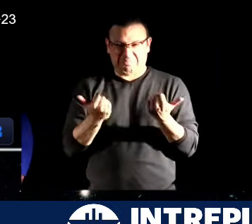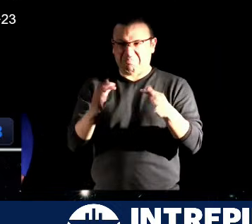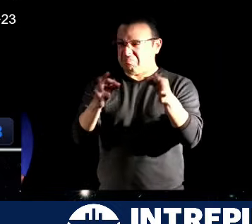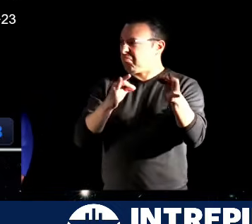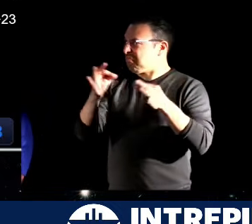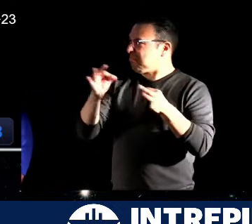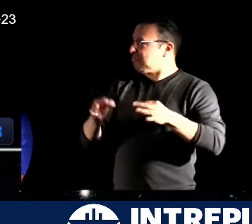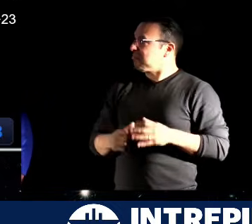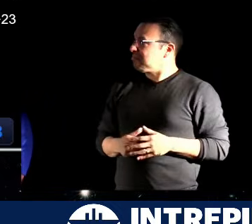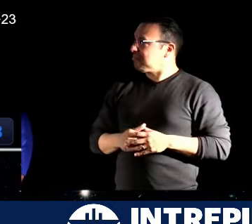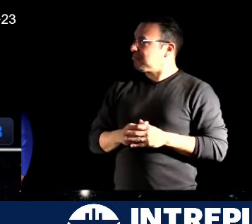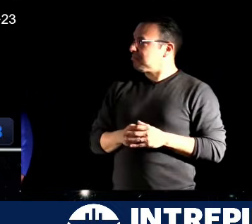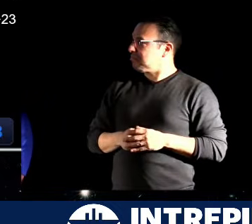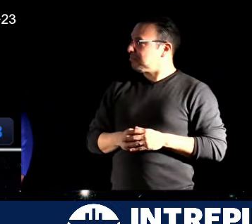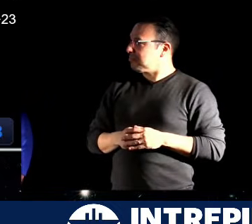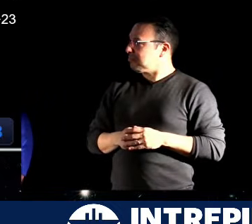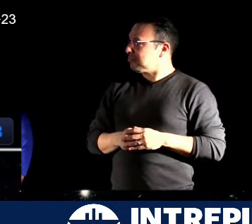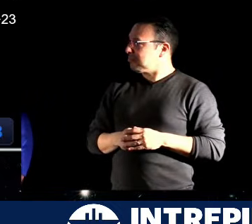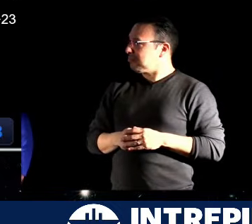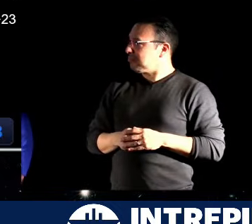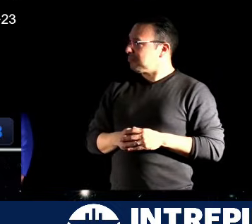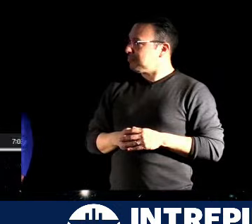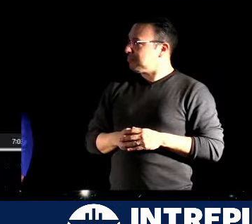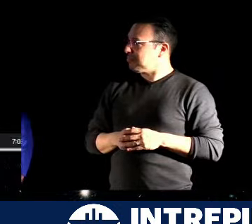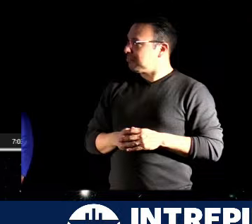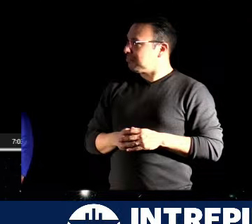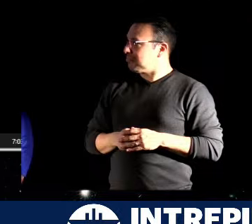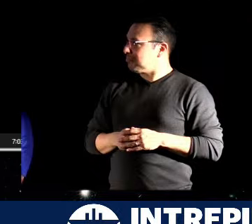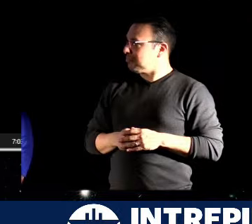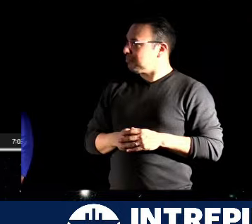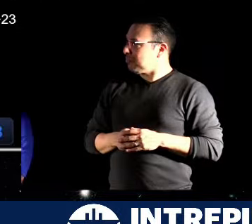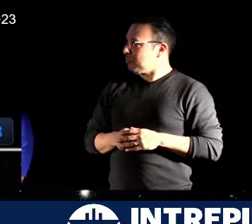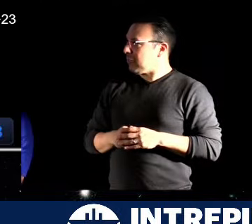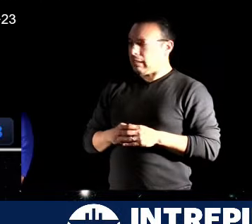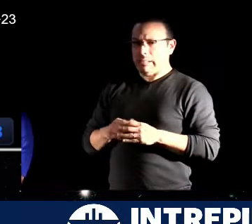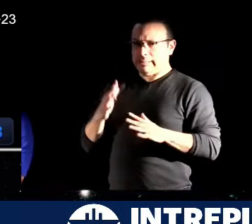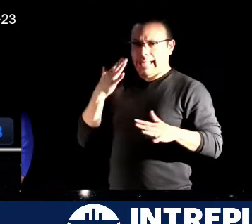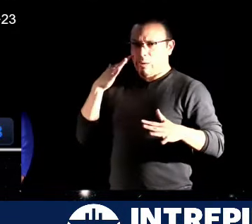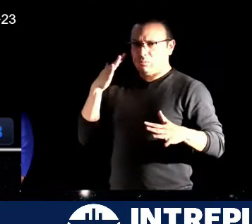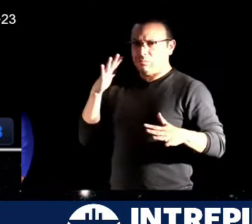Can you please make it as loud as possible?